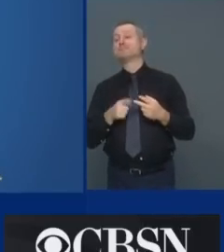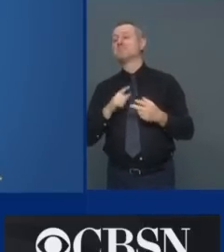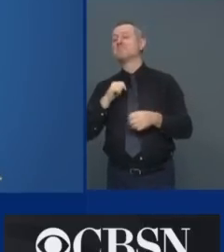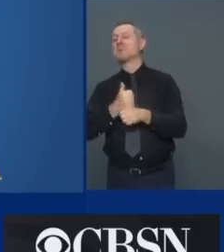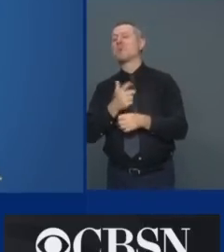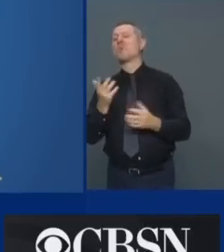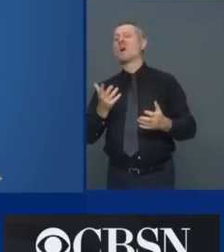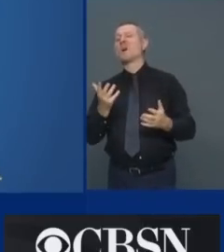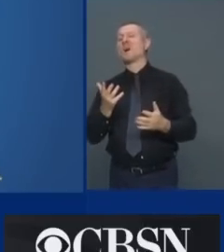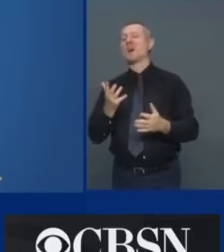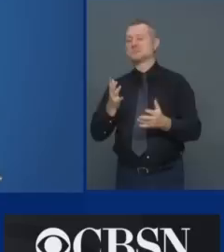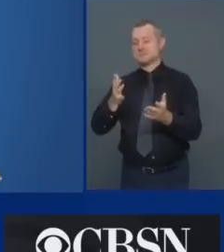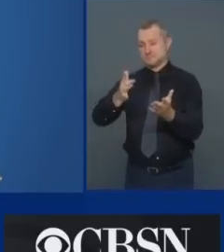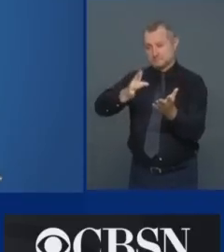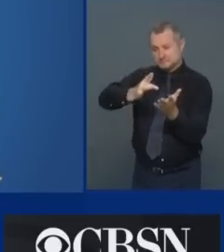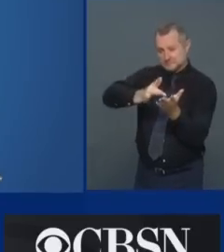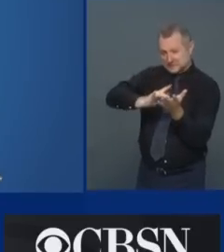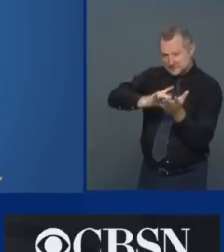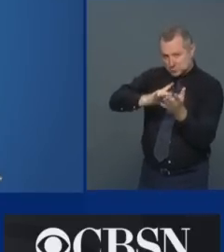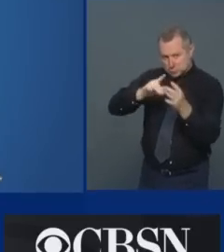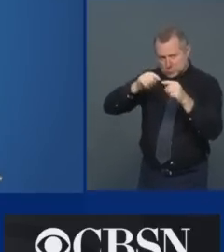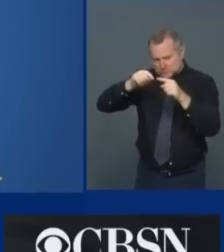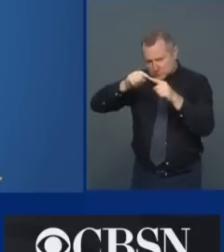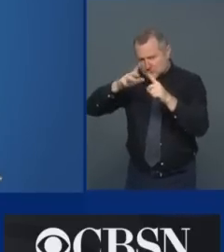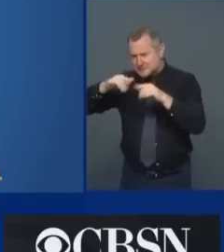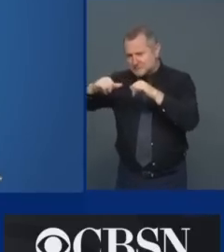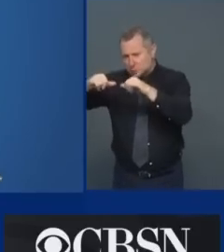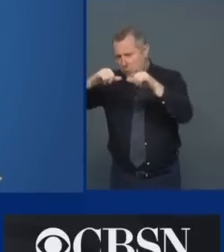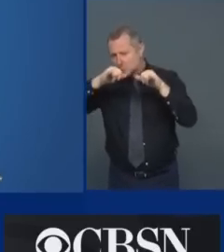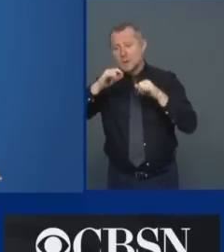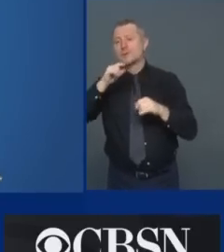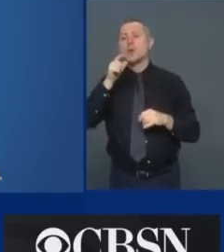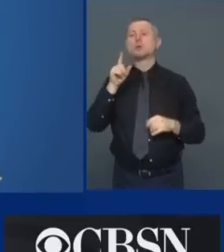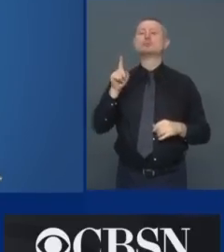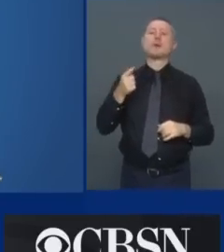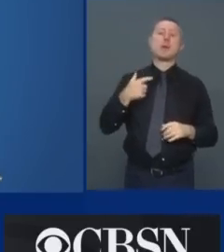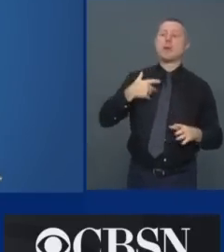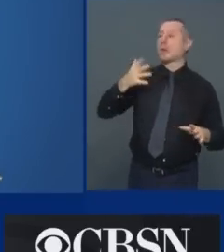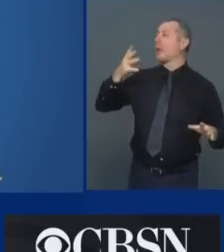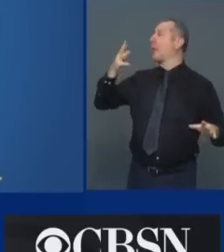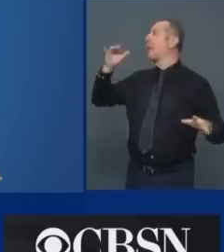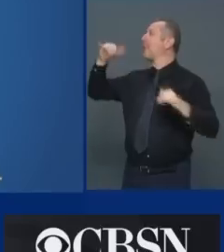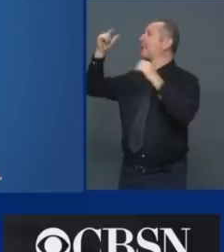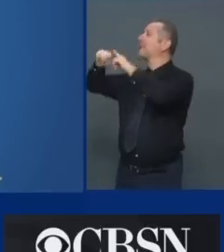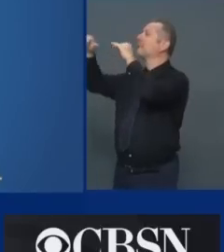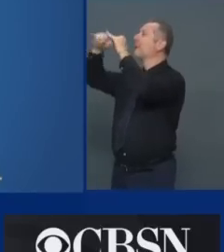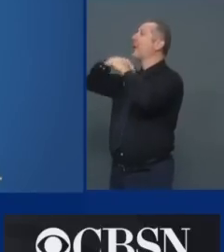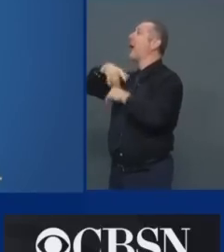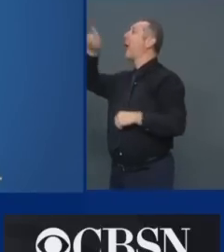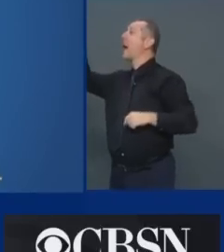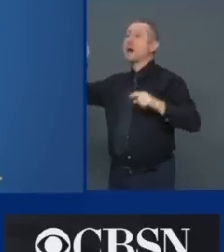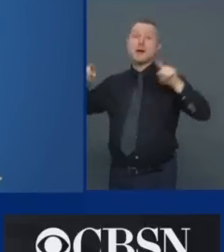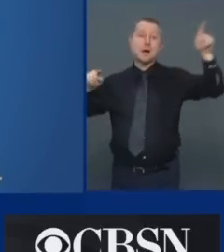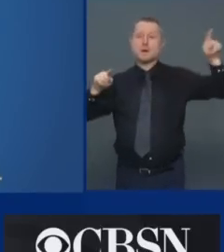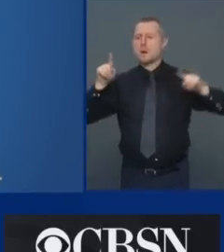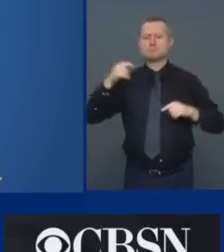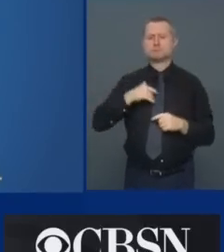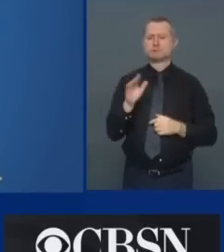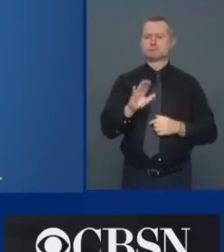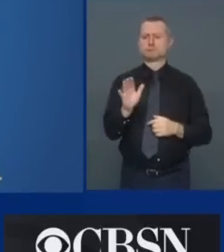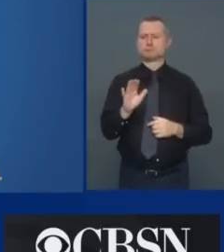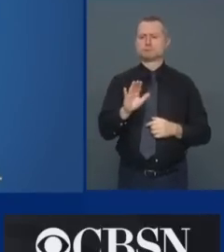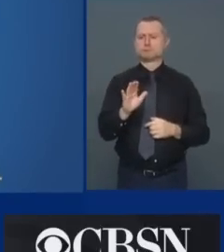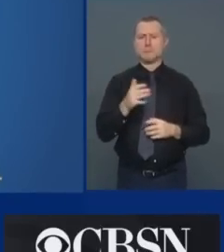medical standards, not anything else. How do we distribute it? Who